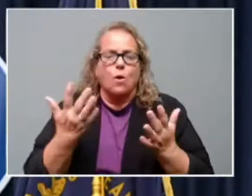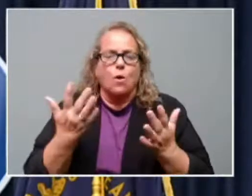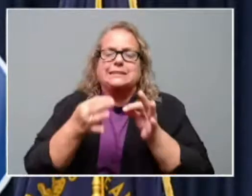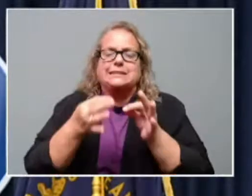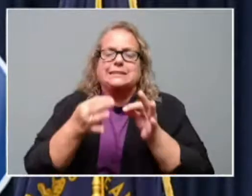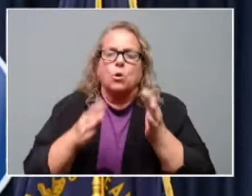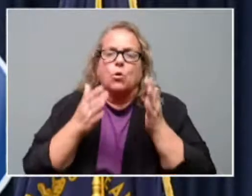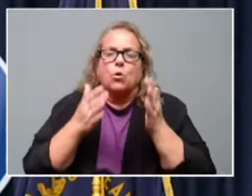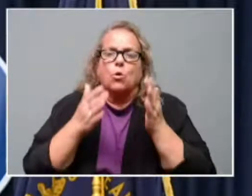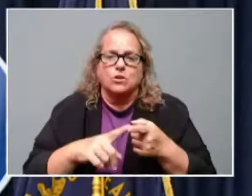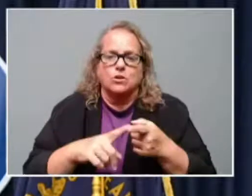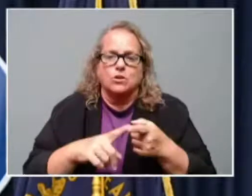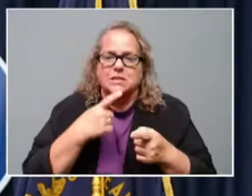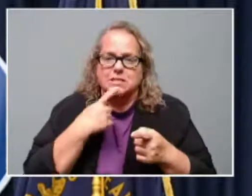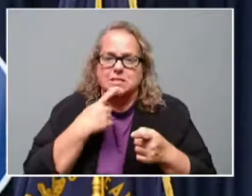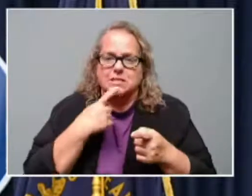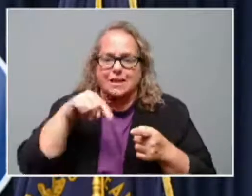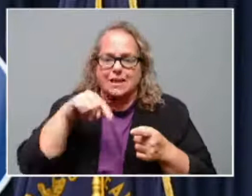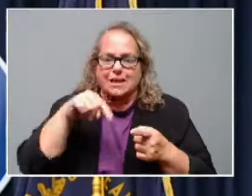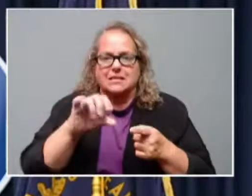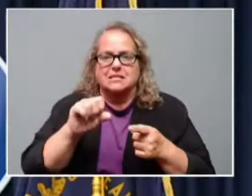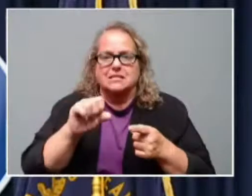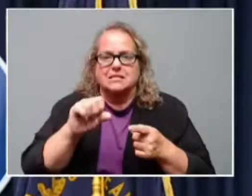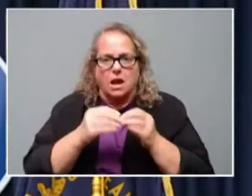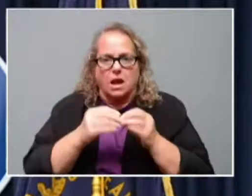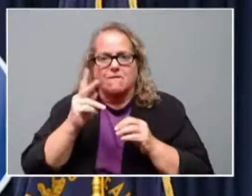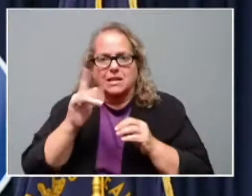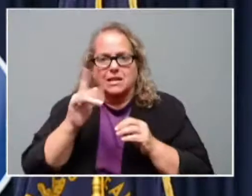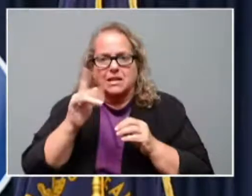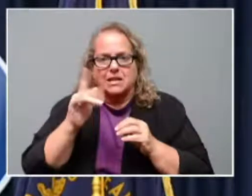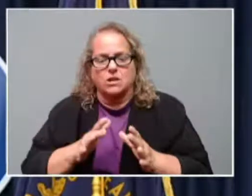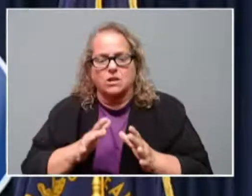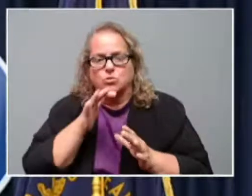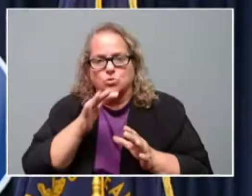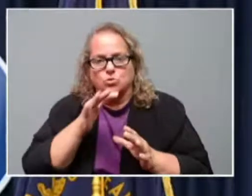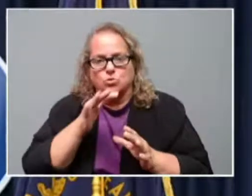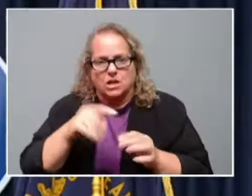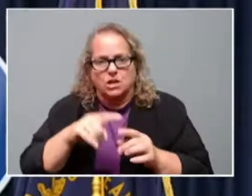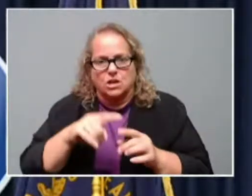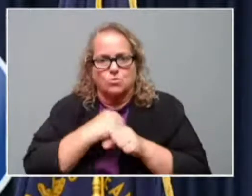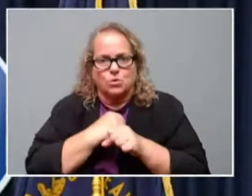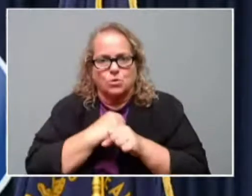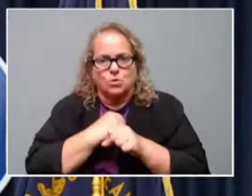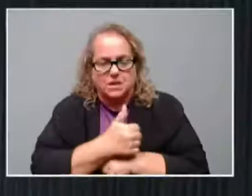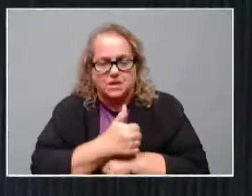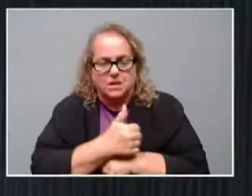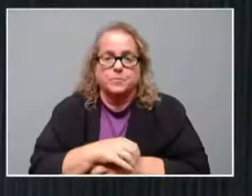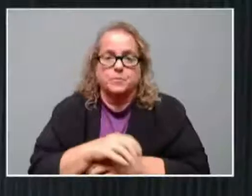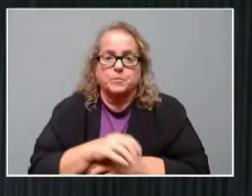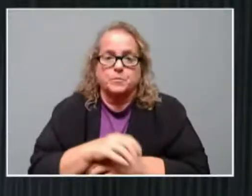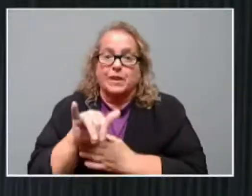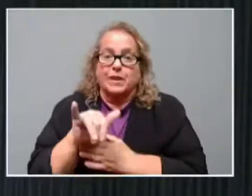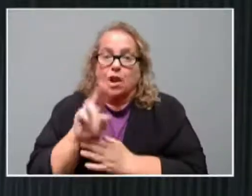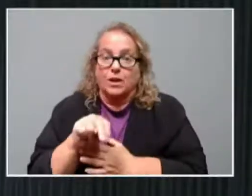who've made the choice to protect themselves and those around them. Karen Czar, WUKY.